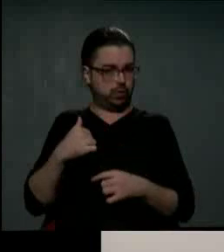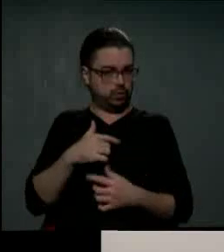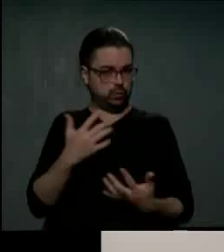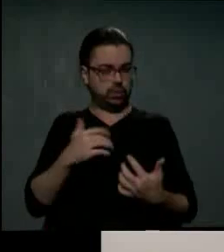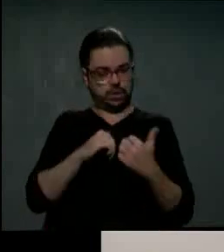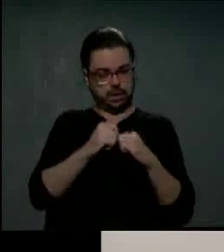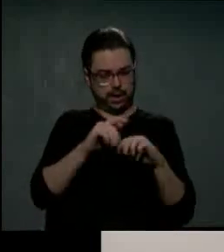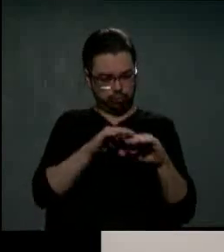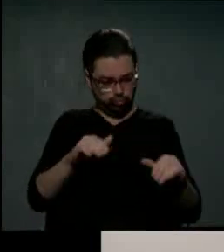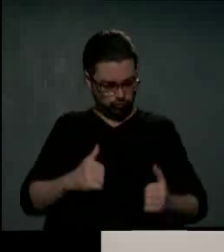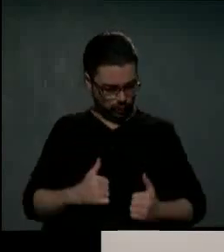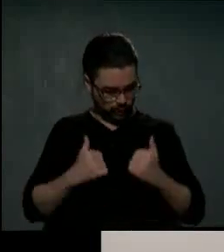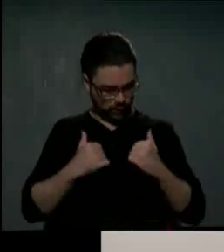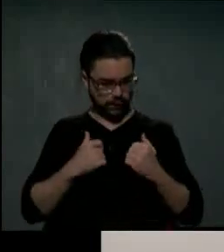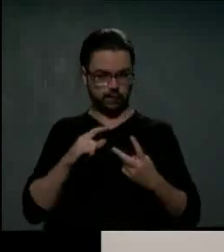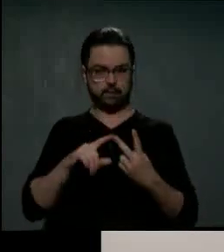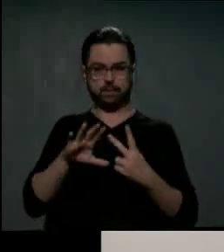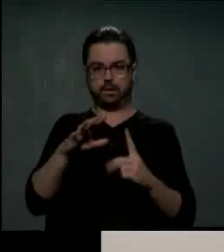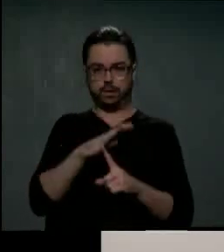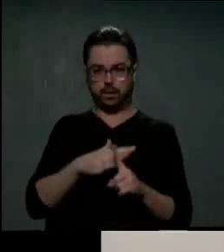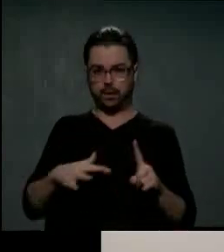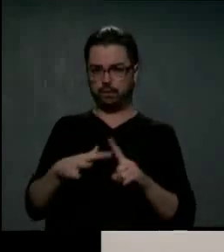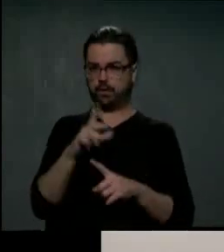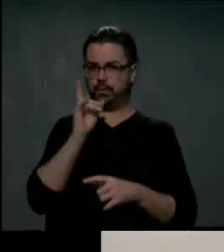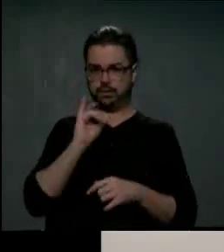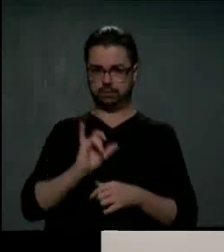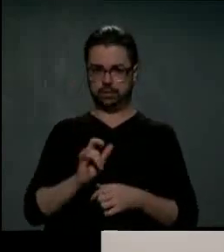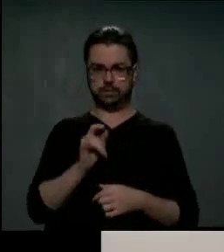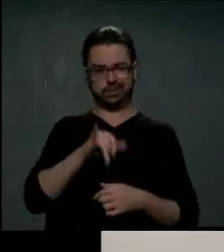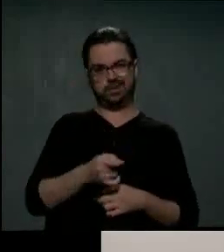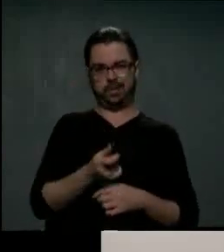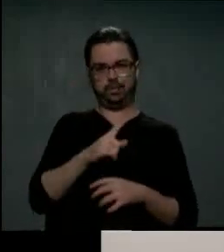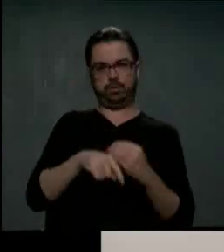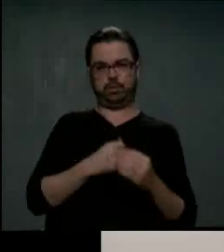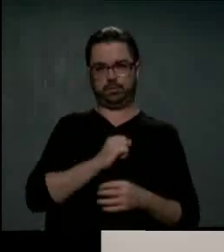live and what their environment's like that they live in. So it's a little bit about me.